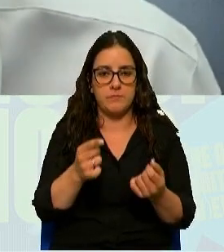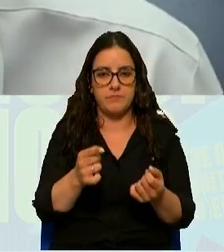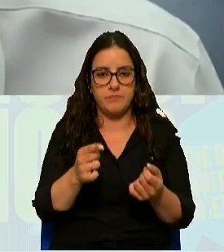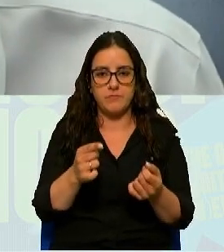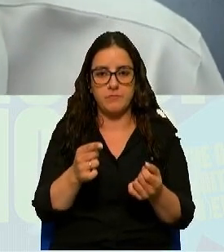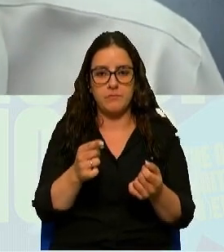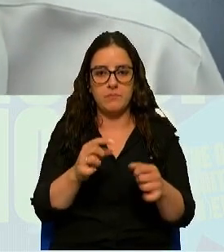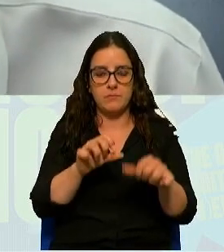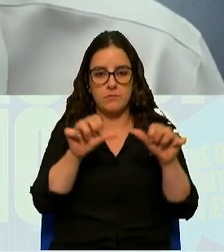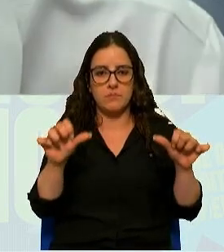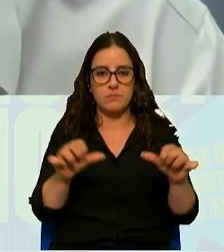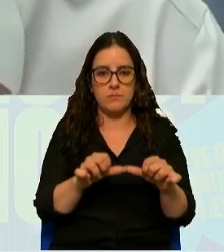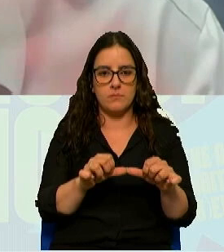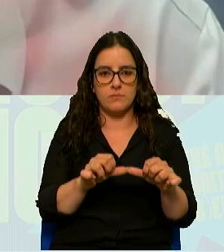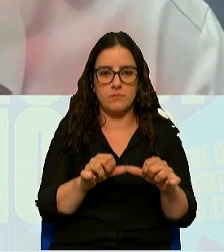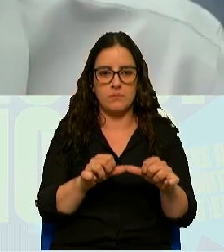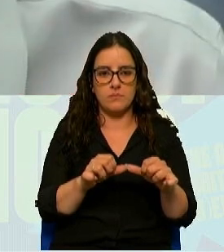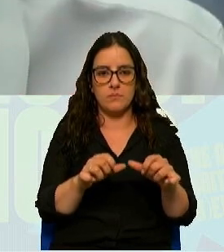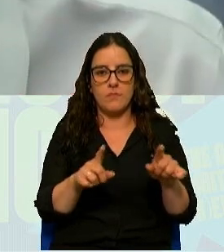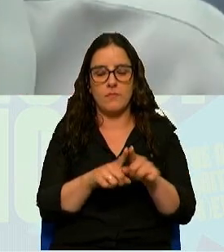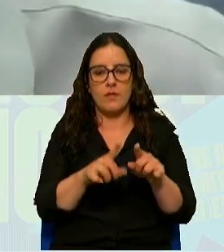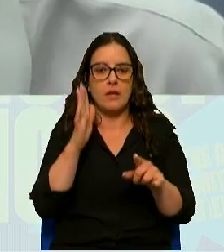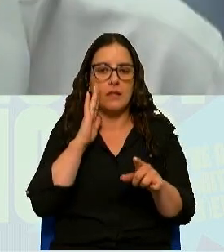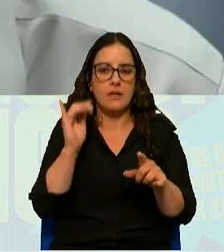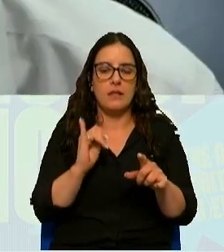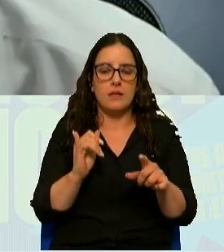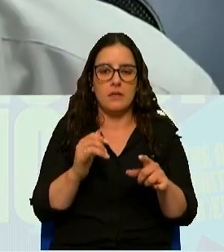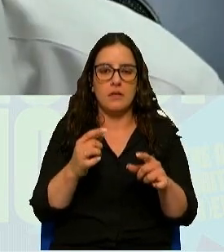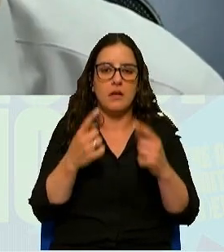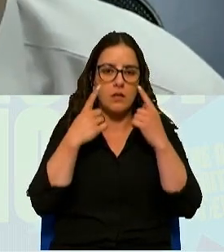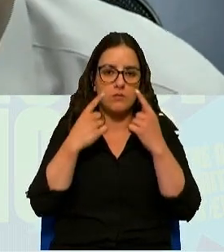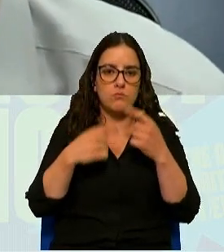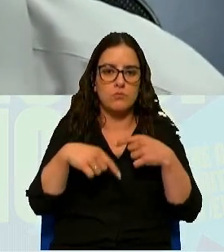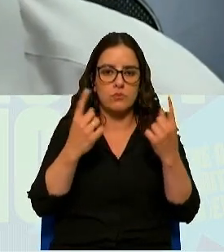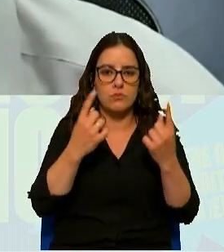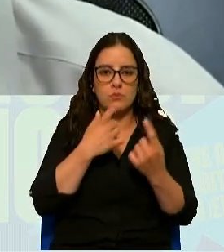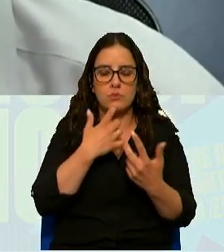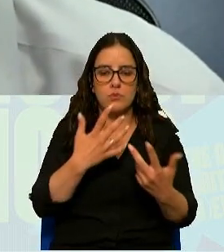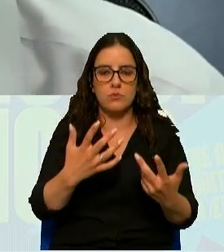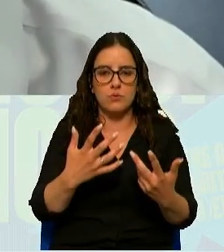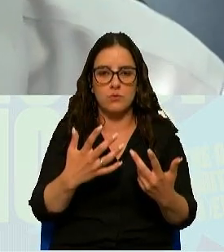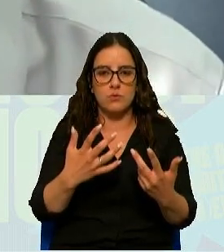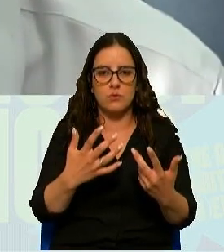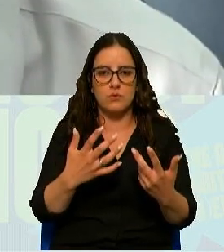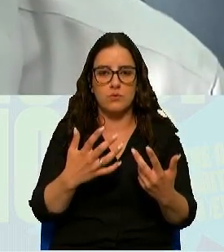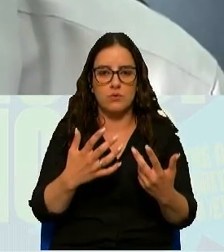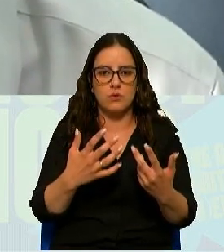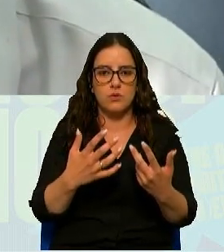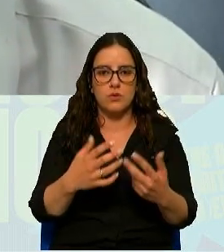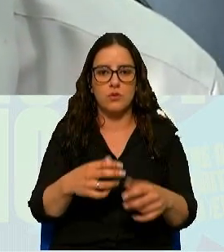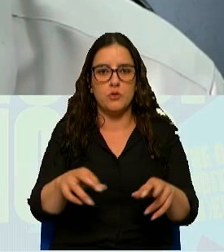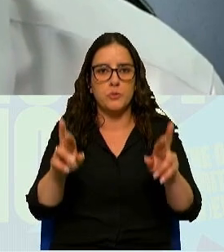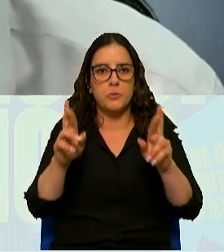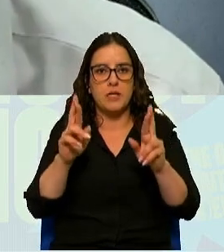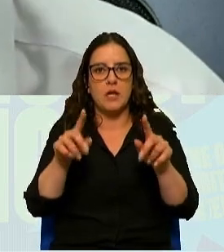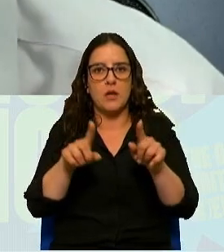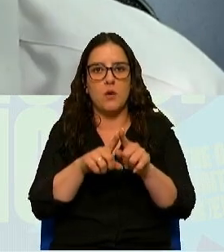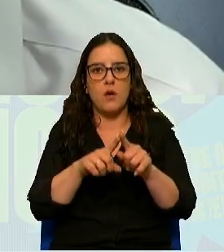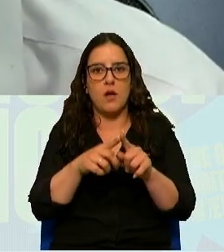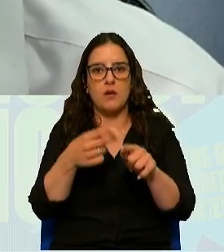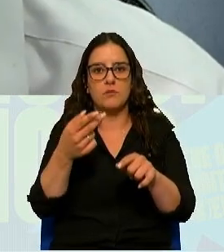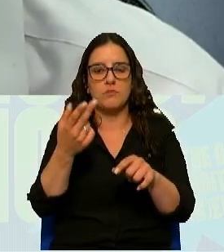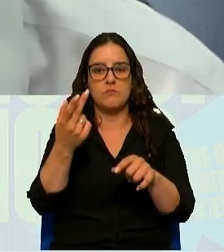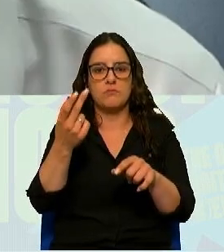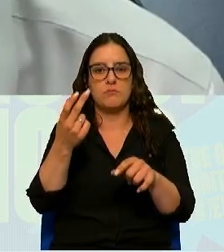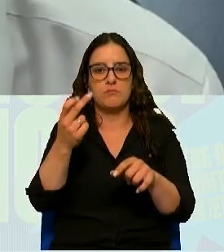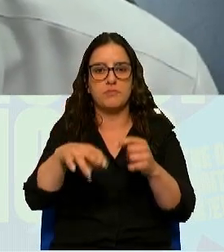based on let's try and show it everything and hope that it never sees anything that it hasn't seen before. And that's just never